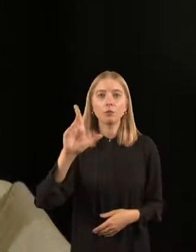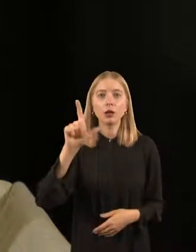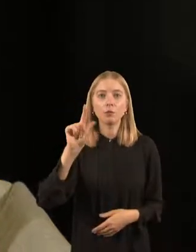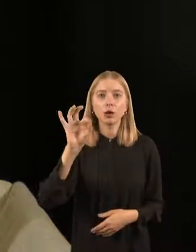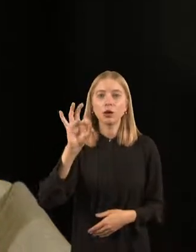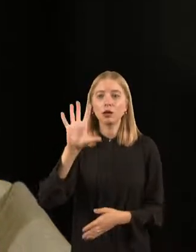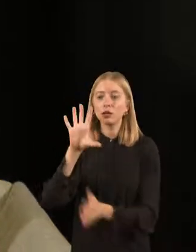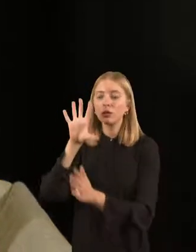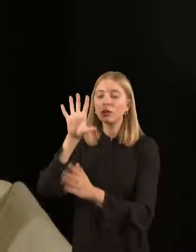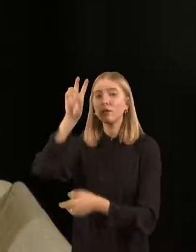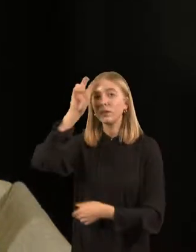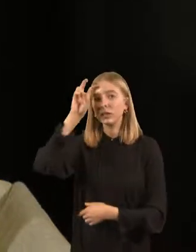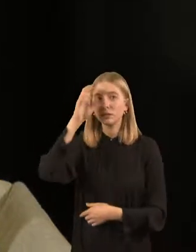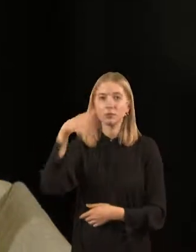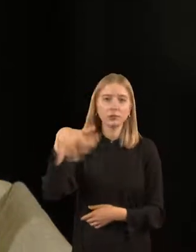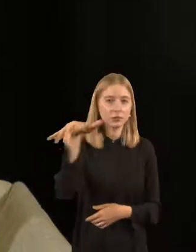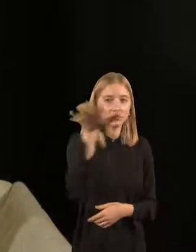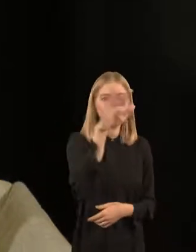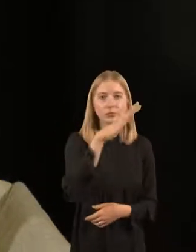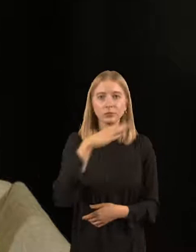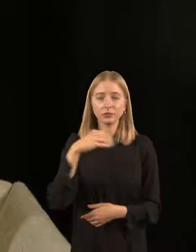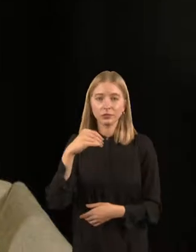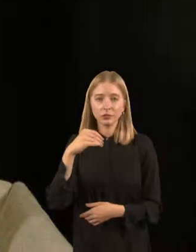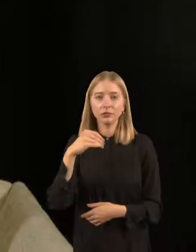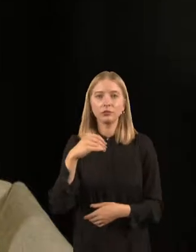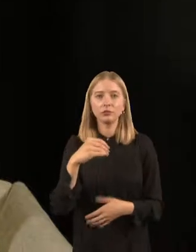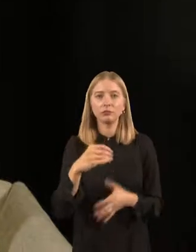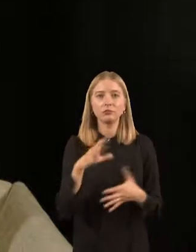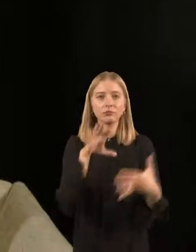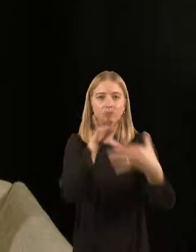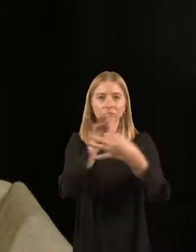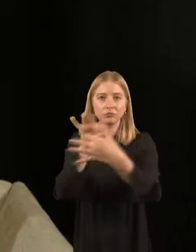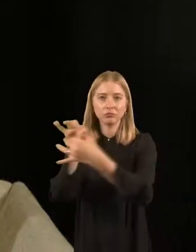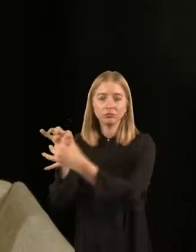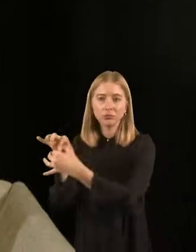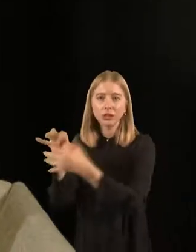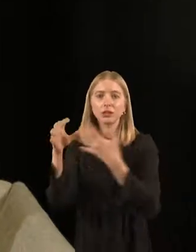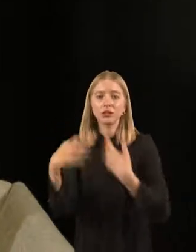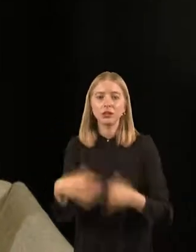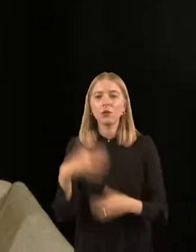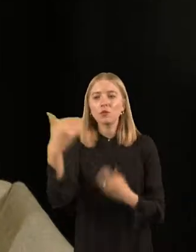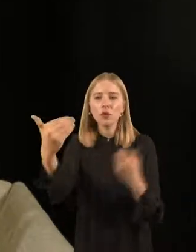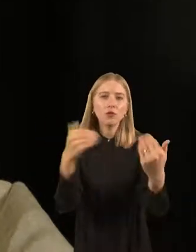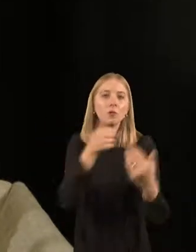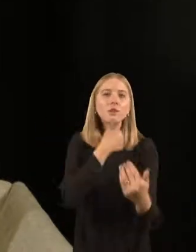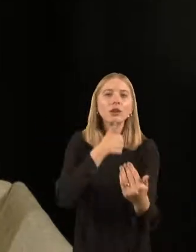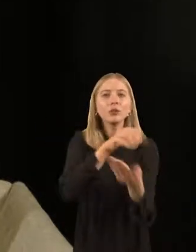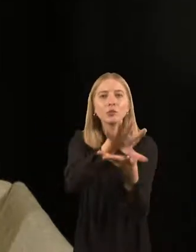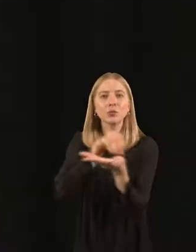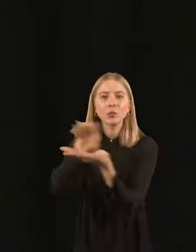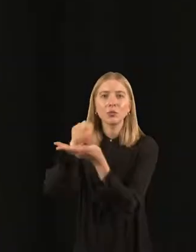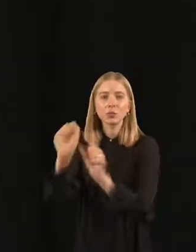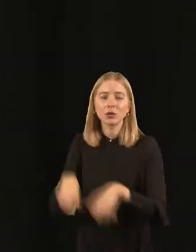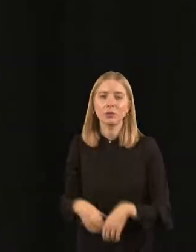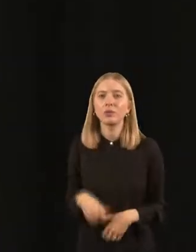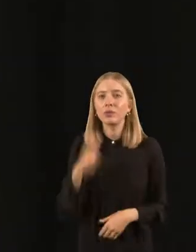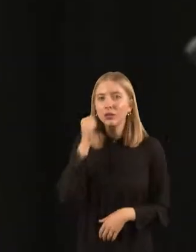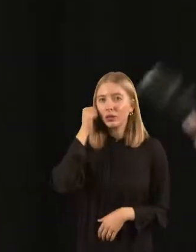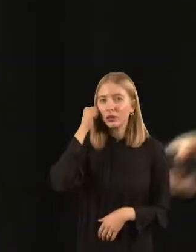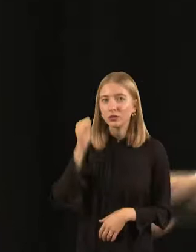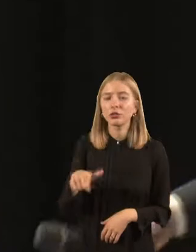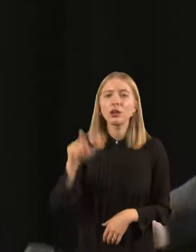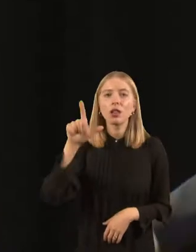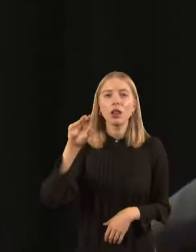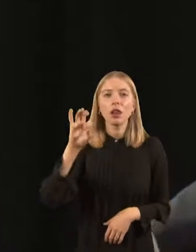everyday activity. I hope that in cooperation with other countries, we will be able to use